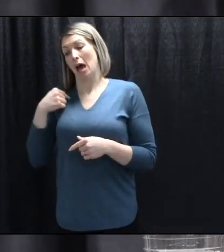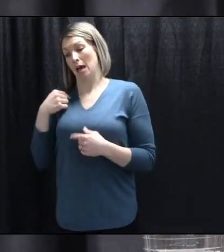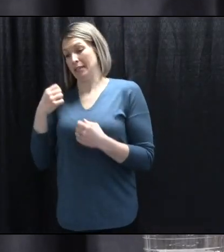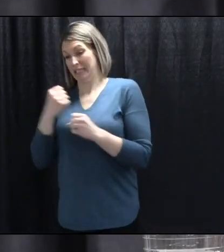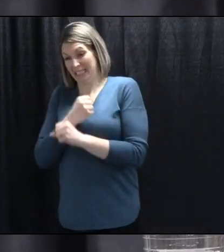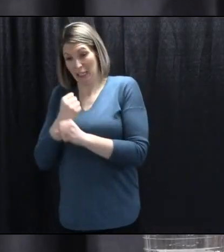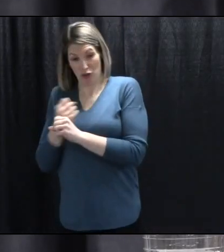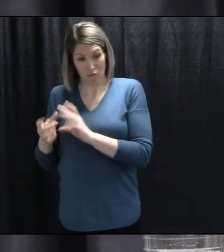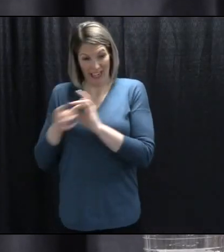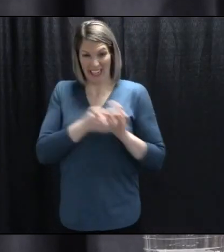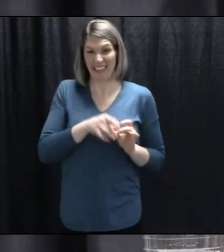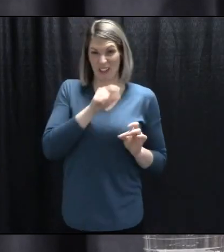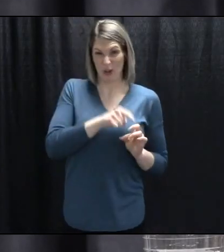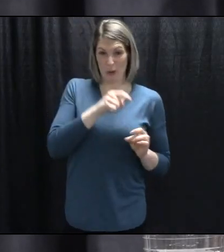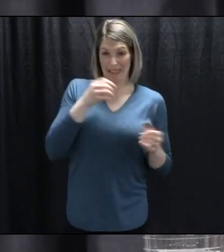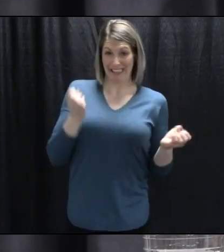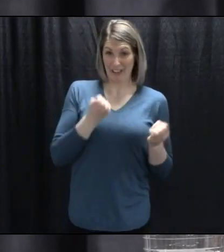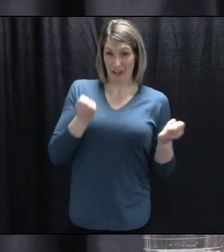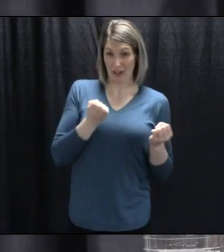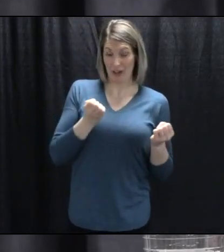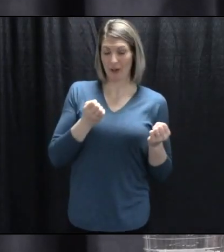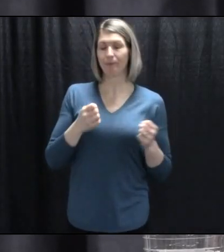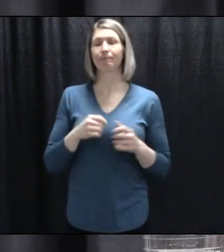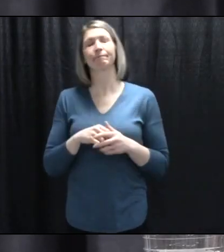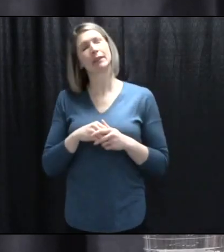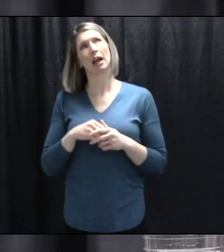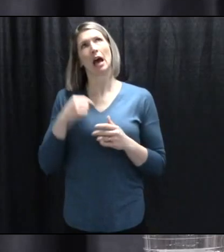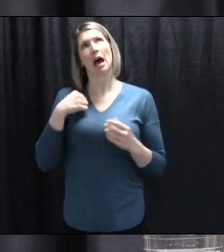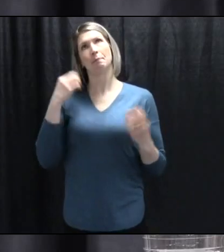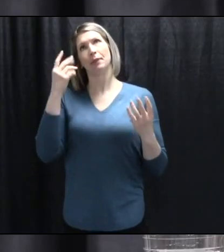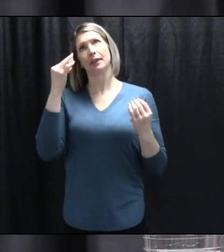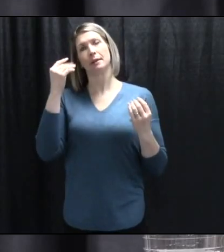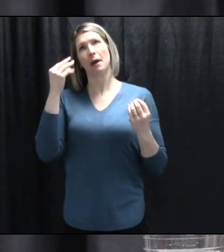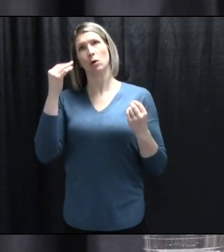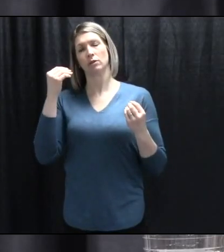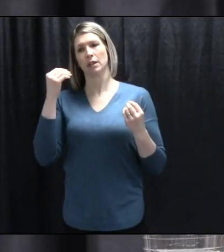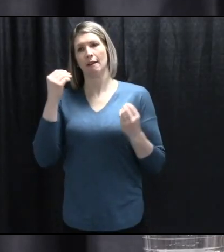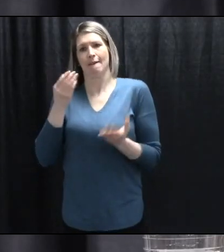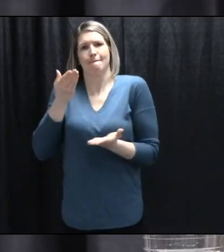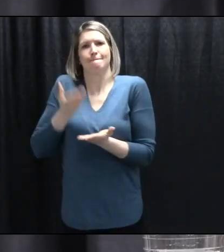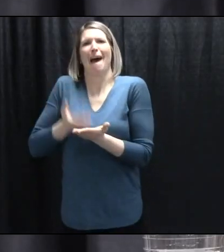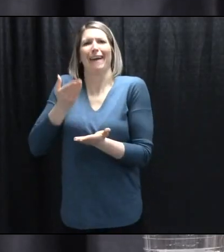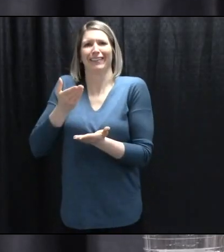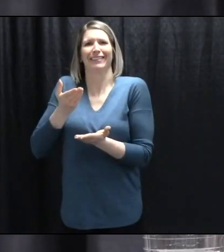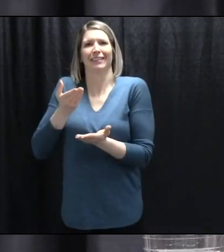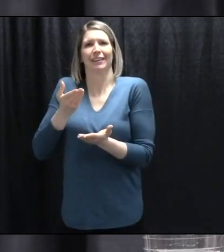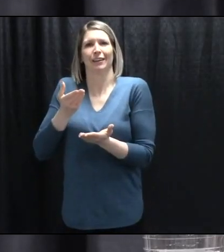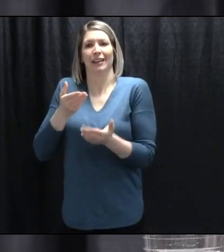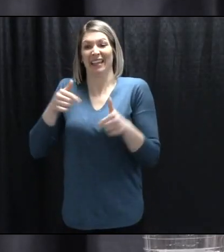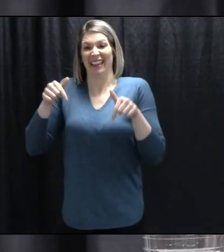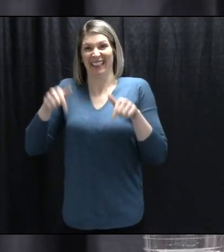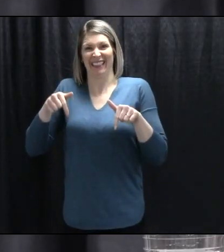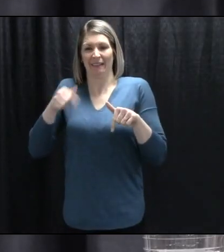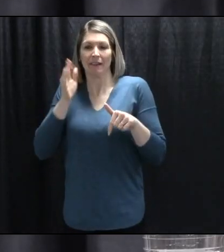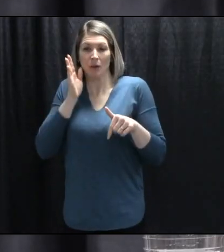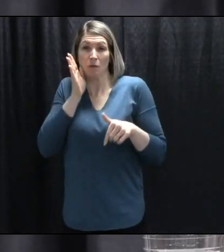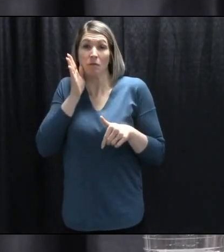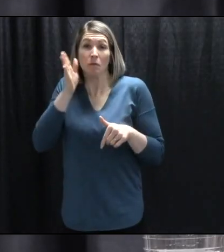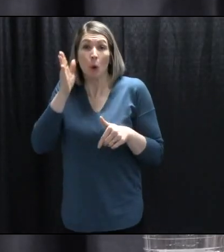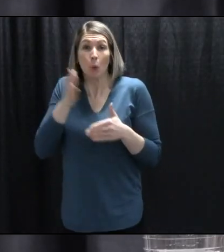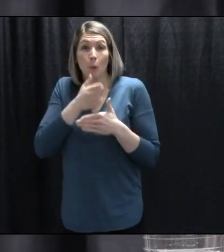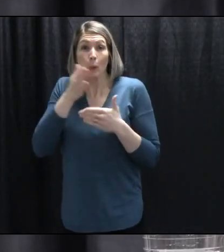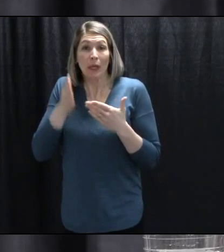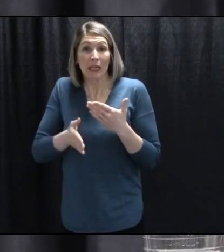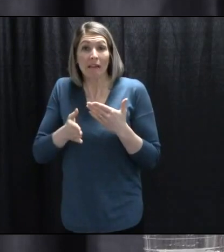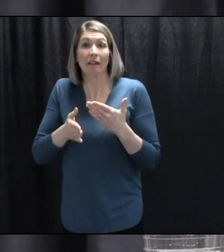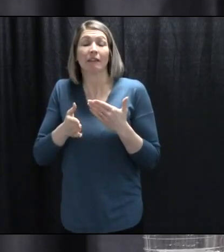first big family religious holiday weekend that follows Christmas. We are a very social